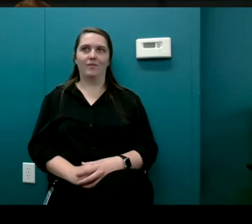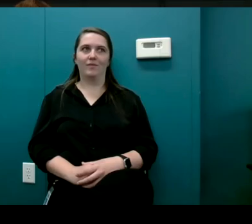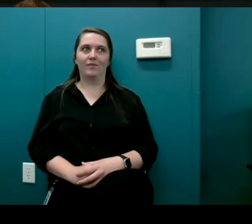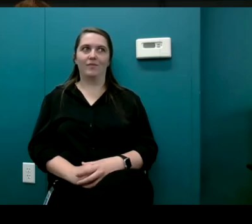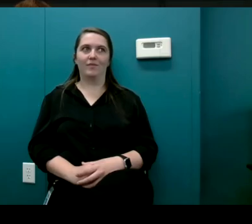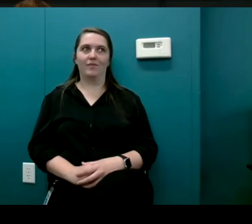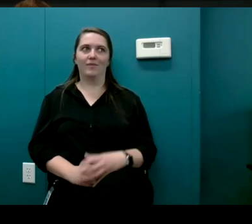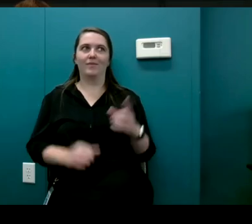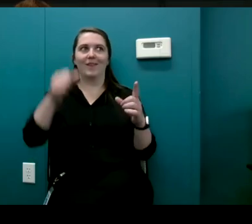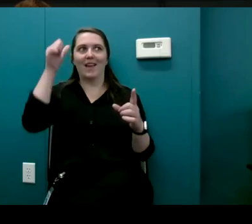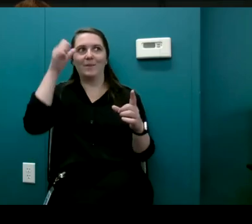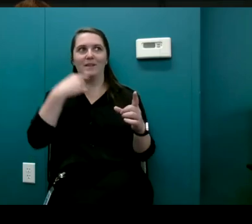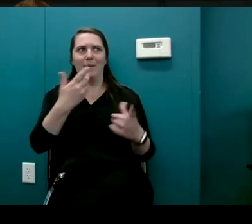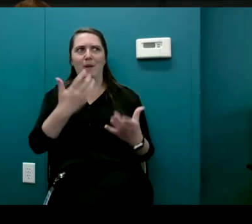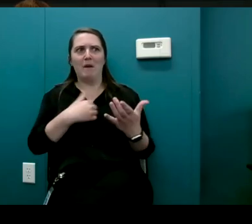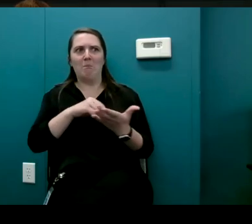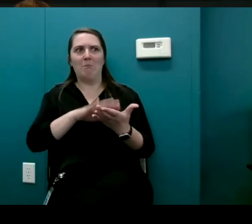Oh, maybe I did the wrong one.